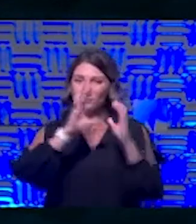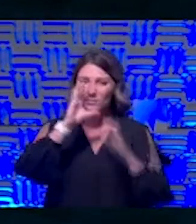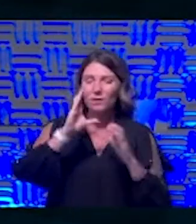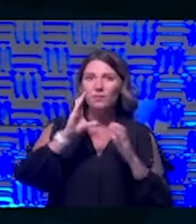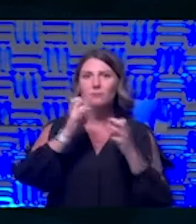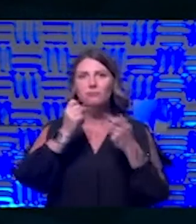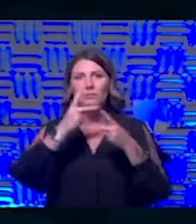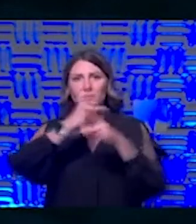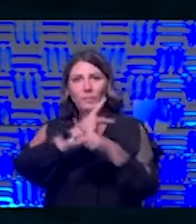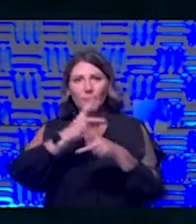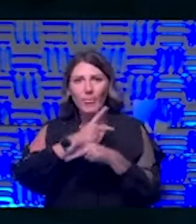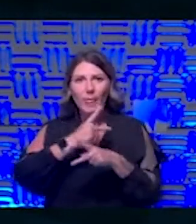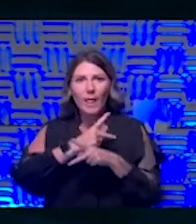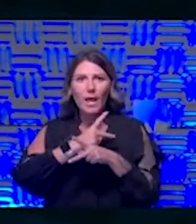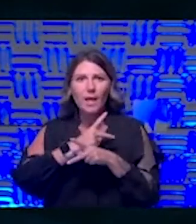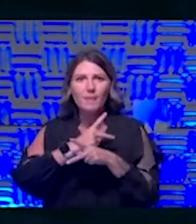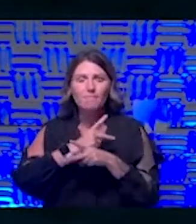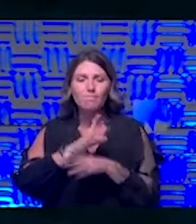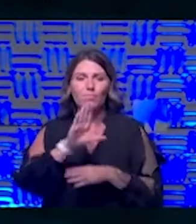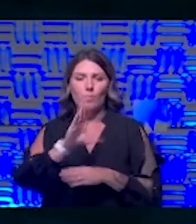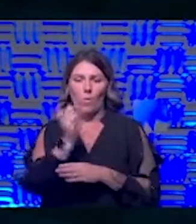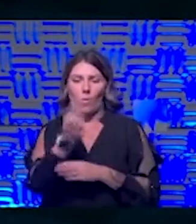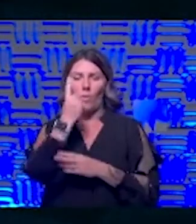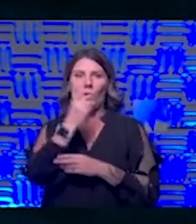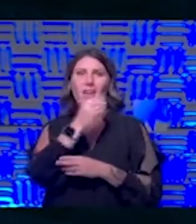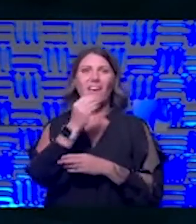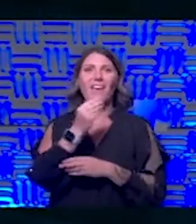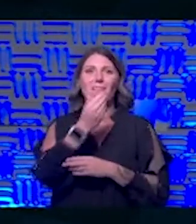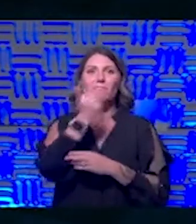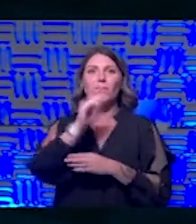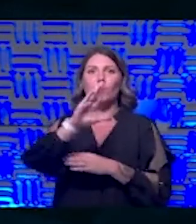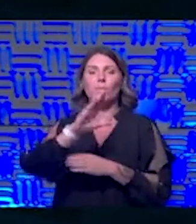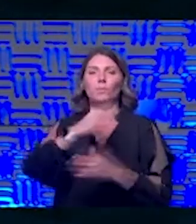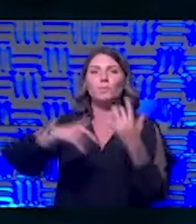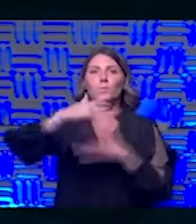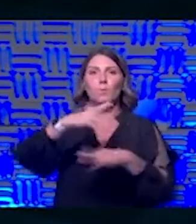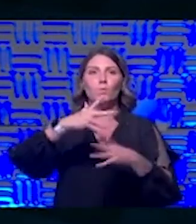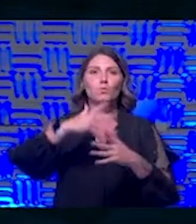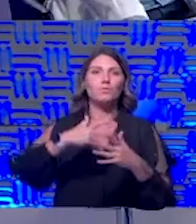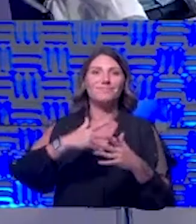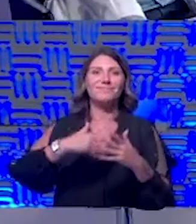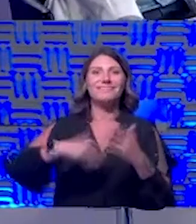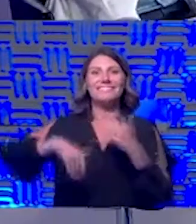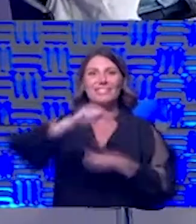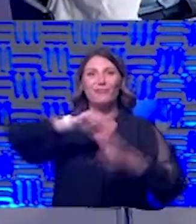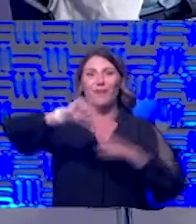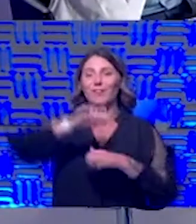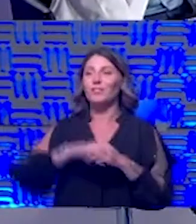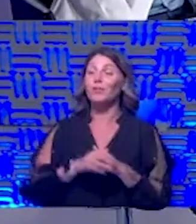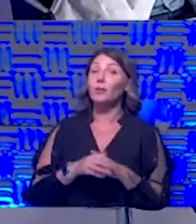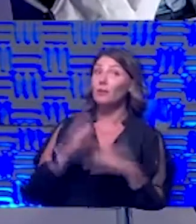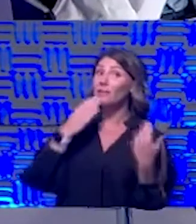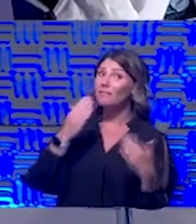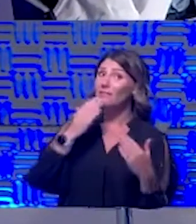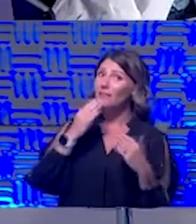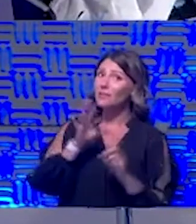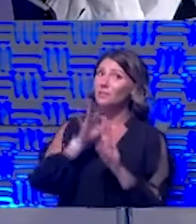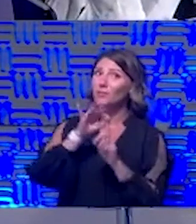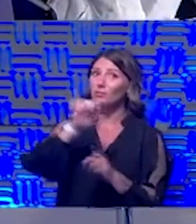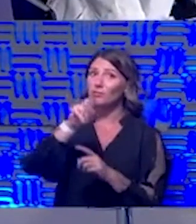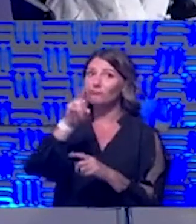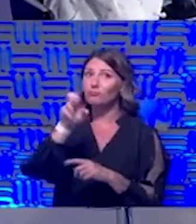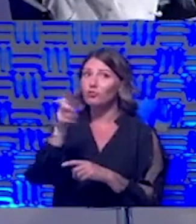to enrich your social interaction. Yeah, thank you. And thanks especially to Justin and Greg